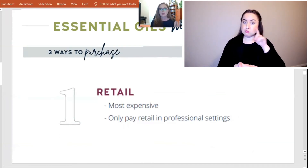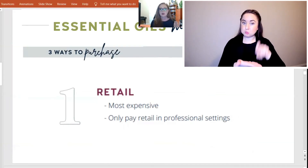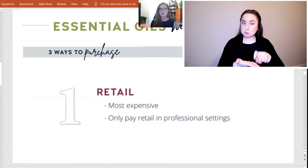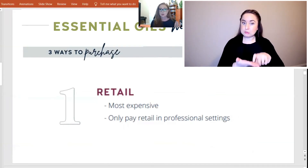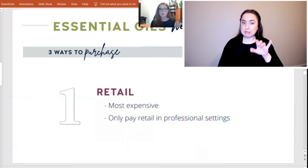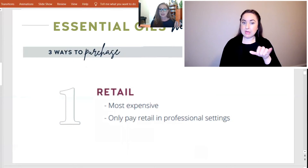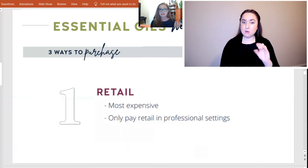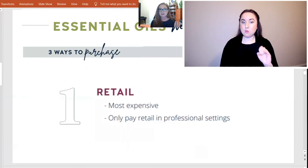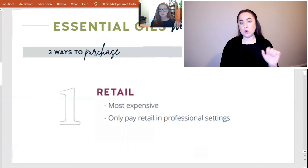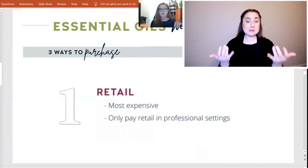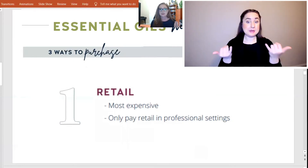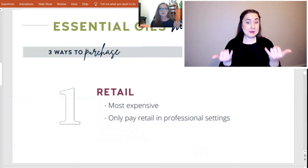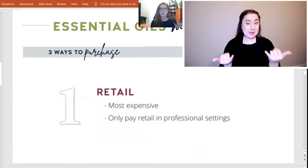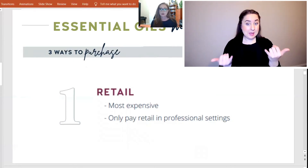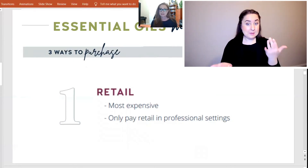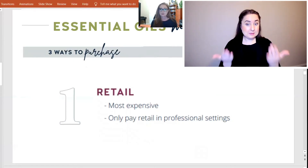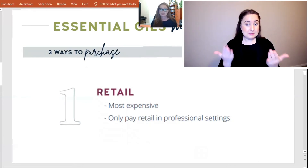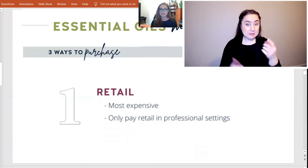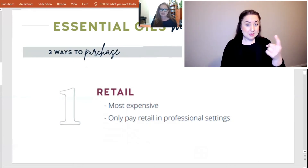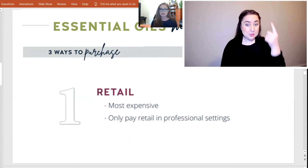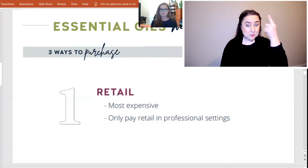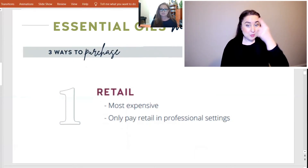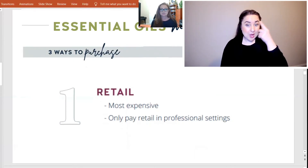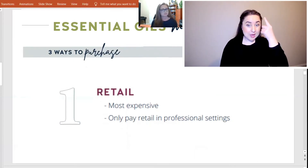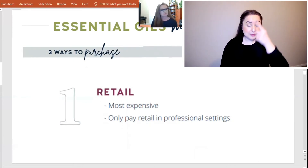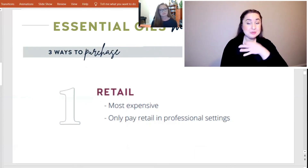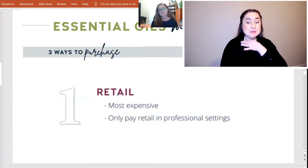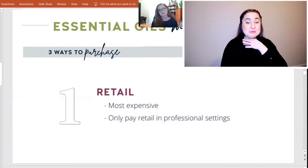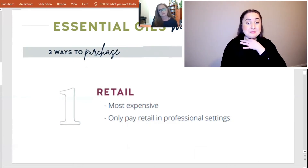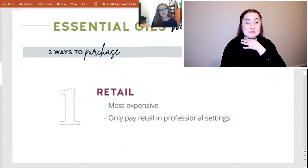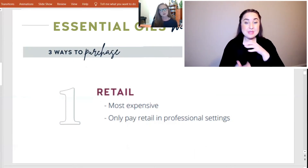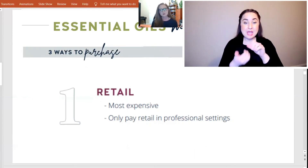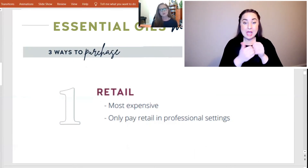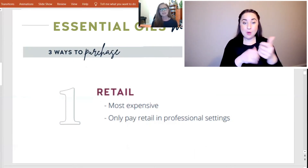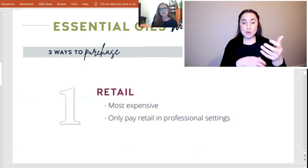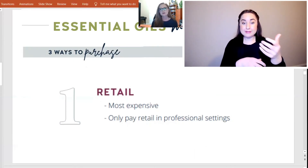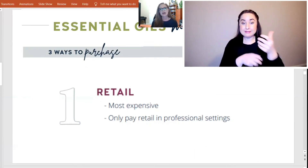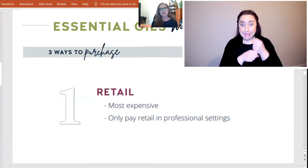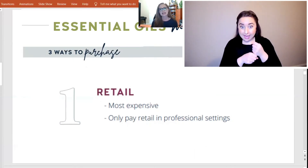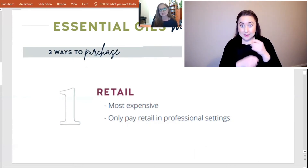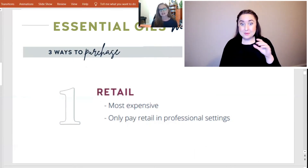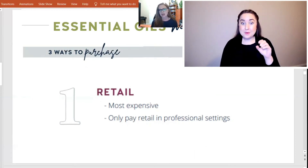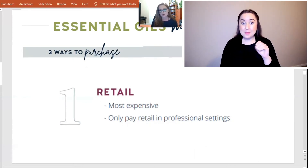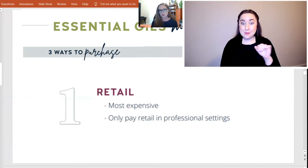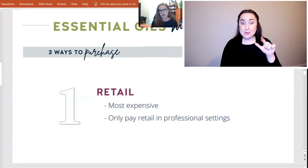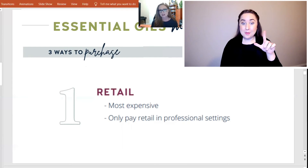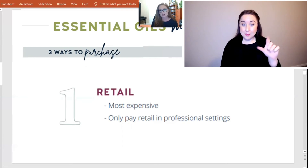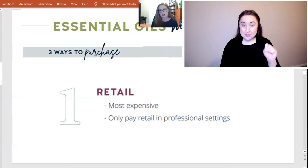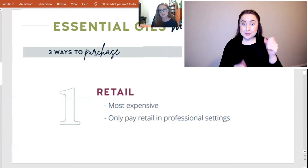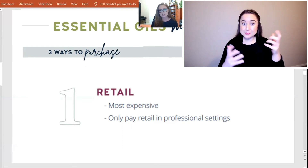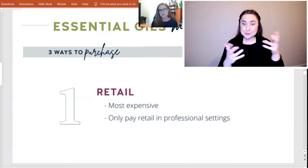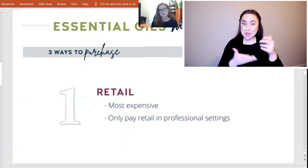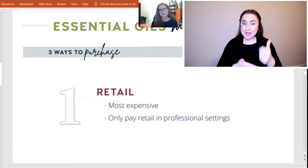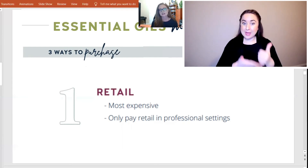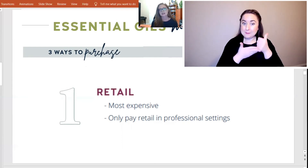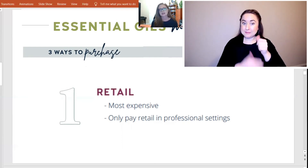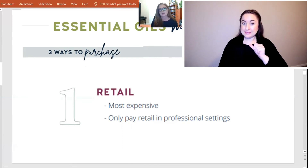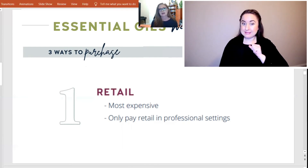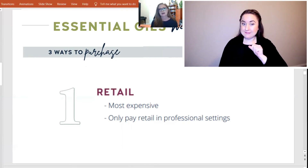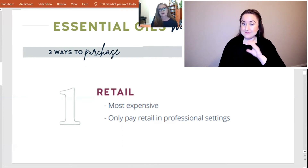There are three ways to purchase. One is retail. You would only do that like in a chiropractic office.